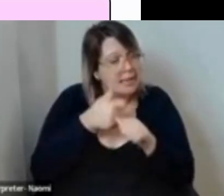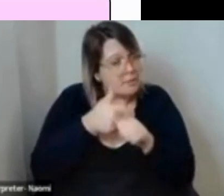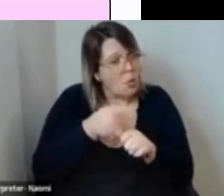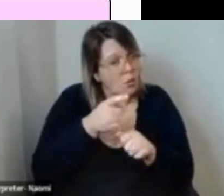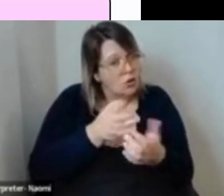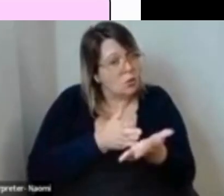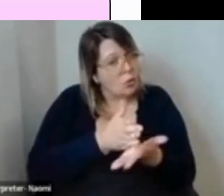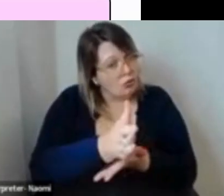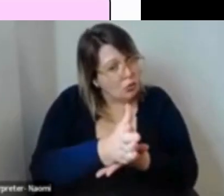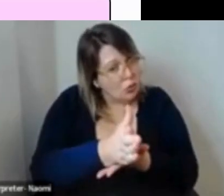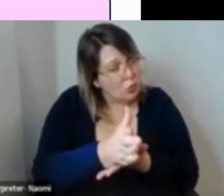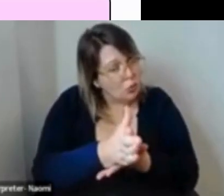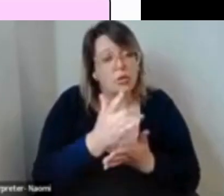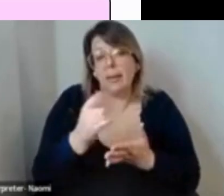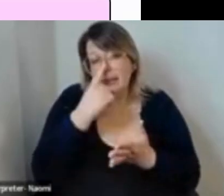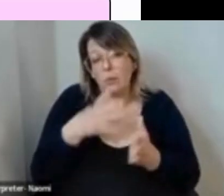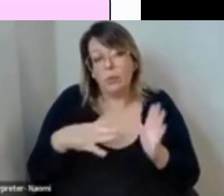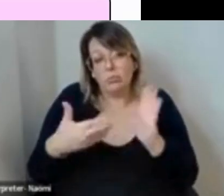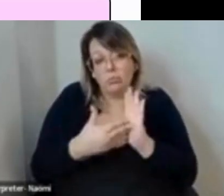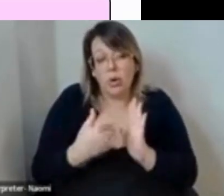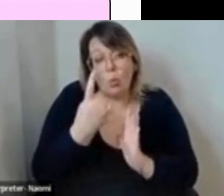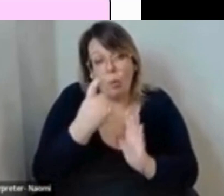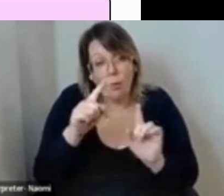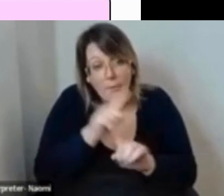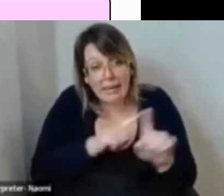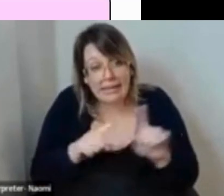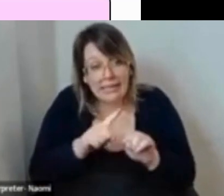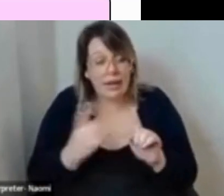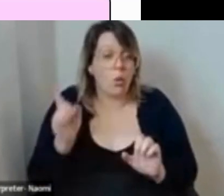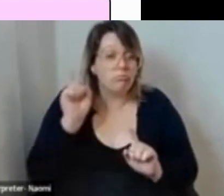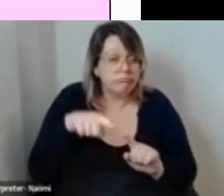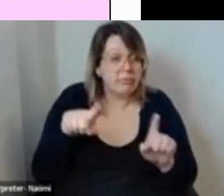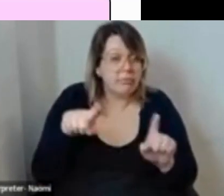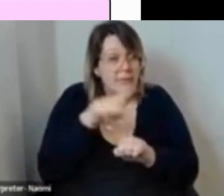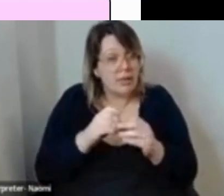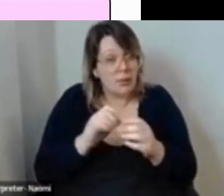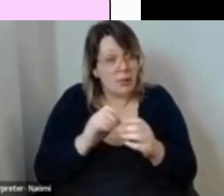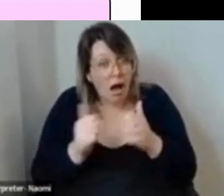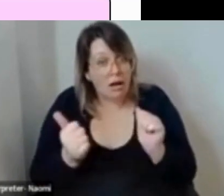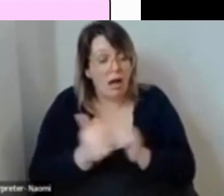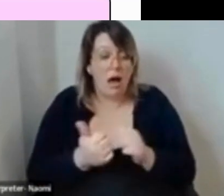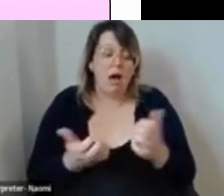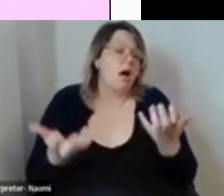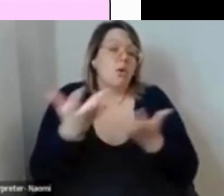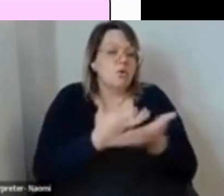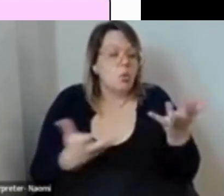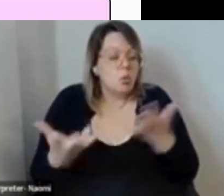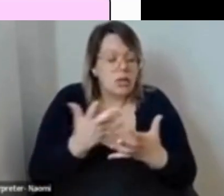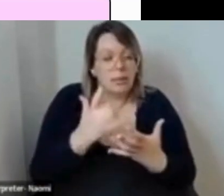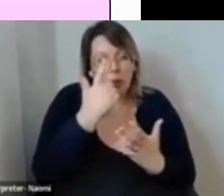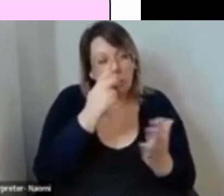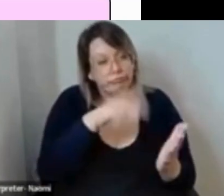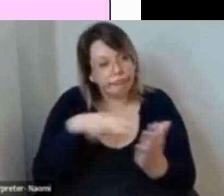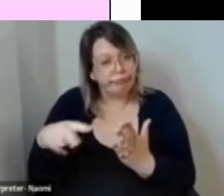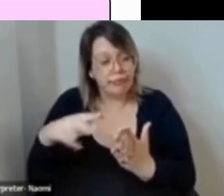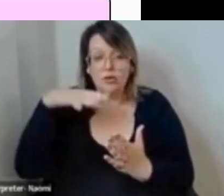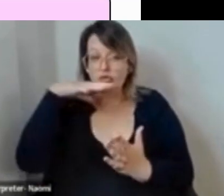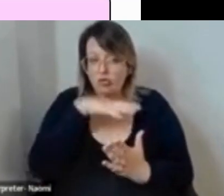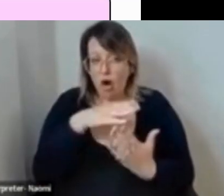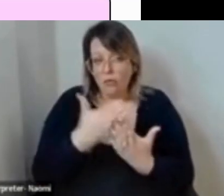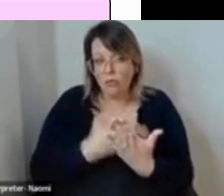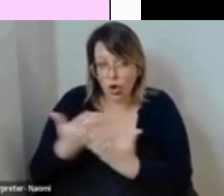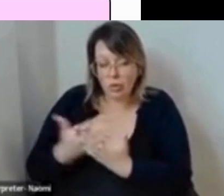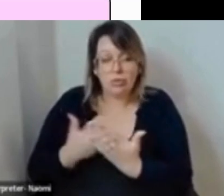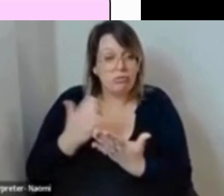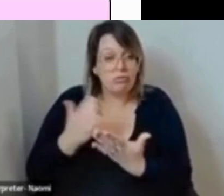This could be an additional meeting involving other consortium members or partners. It could be reviewing draft documentation, whatever is most helpful for